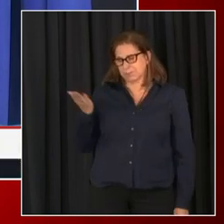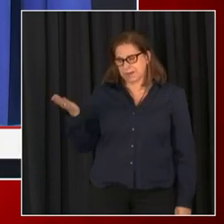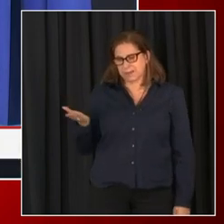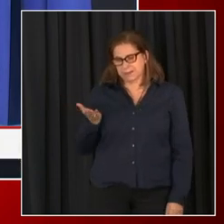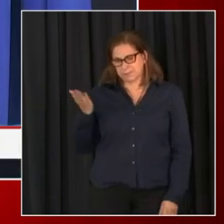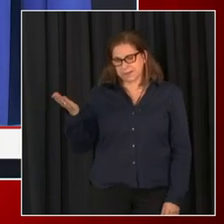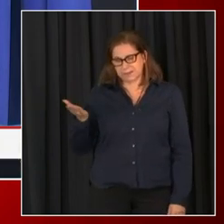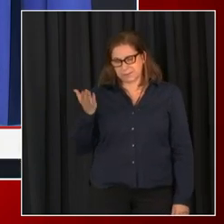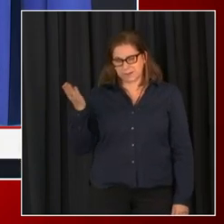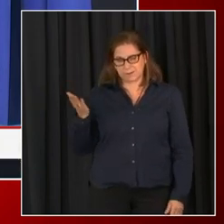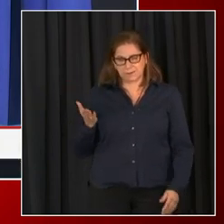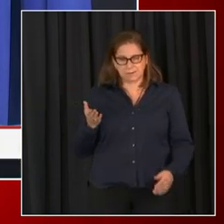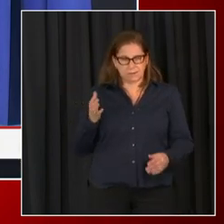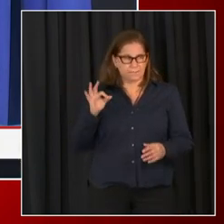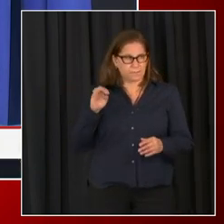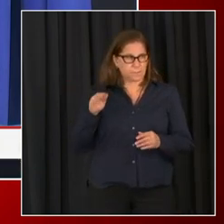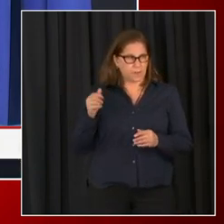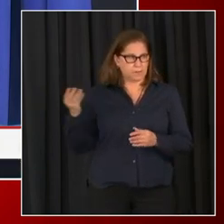FEMA.